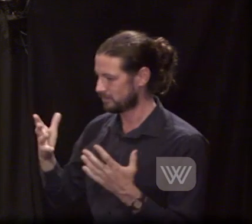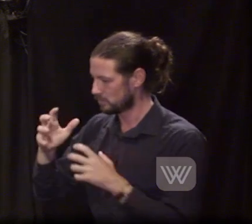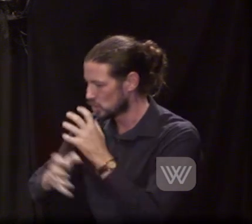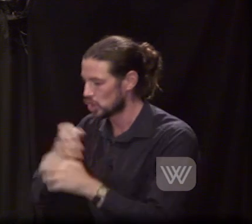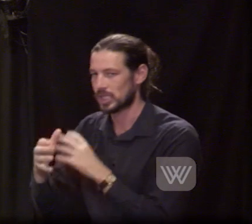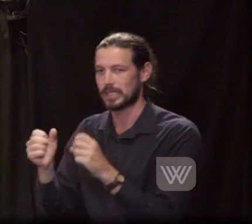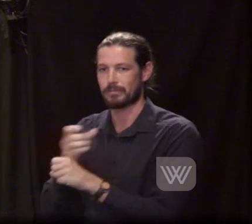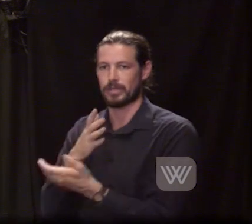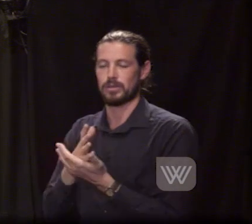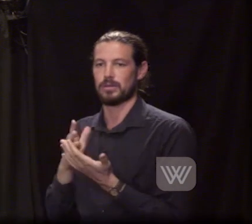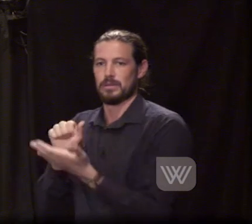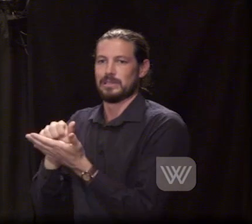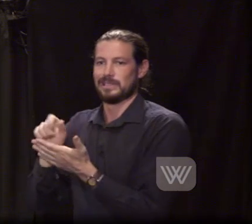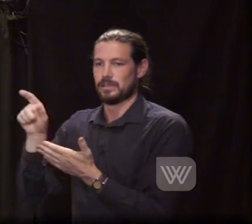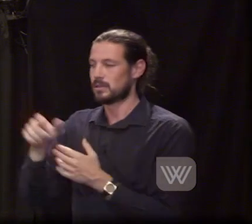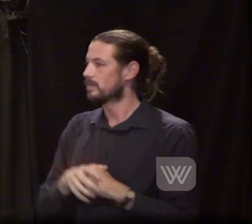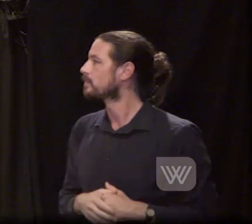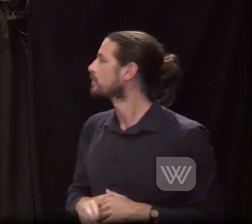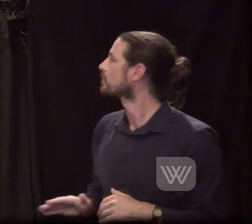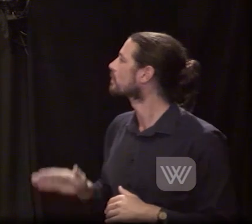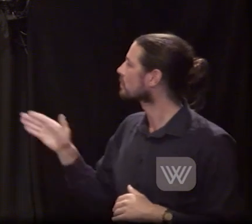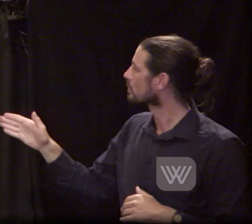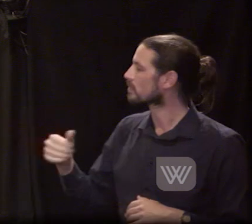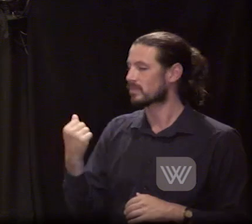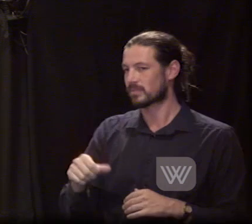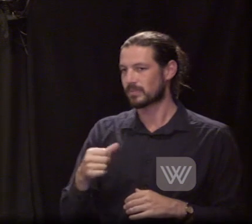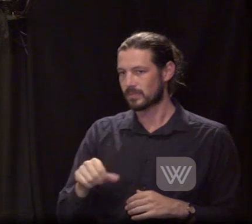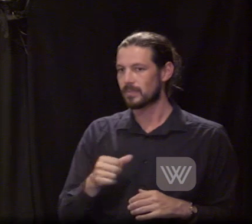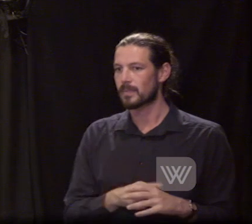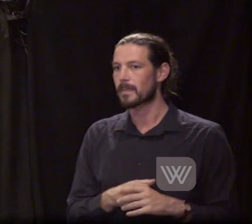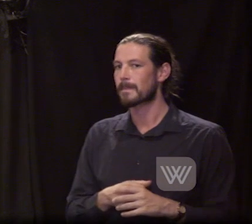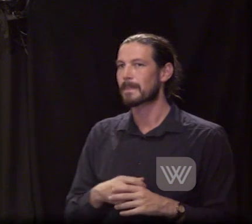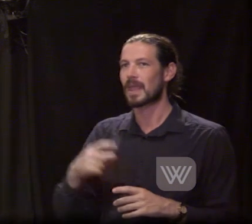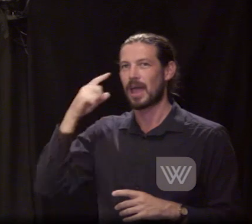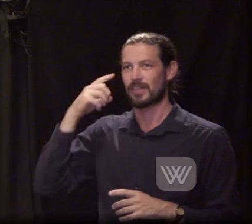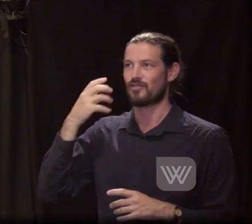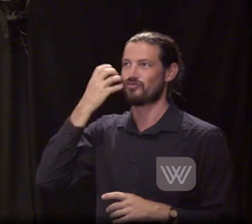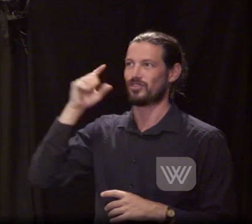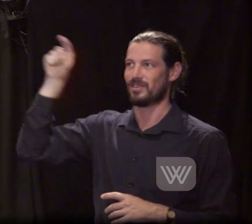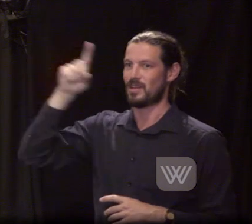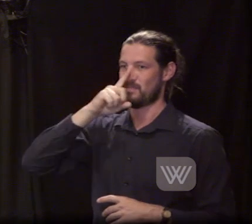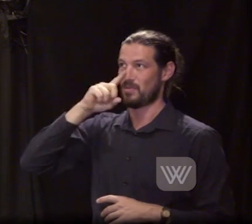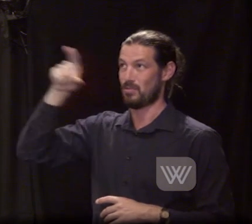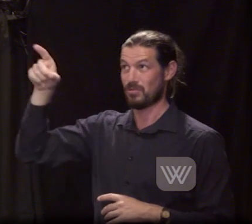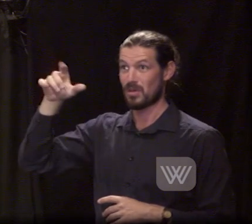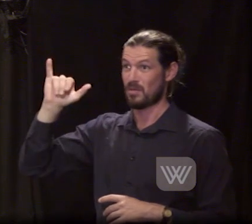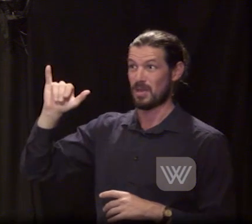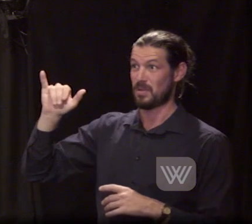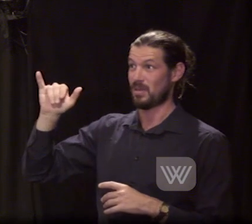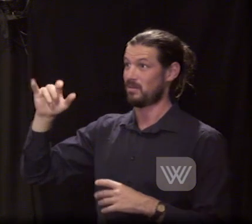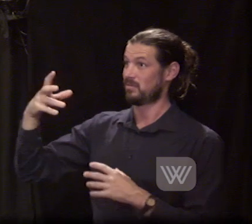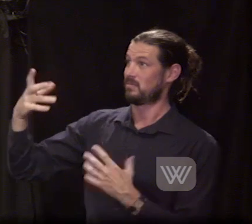these future Martians, with all those qualities I described and ecological awareness, they could potentially be the best of us, the